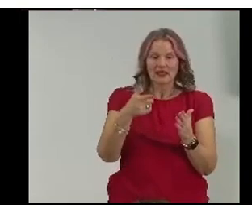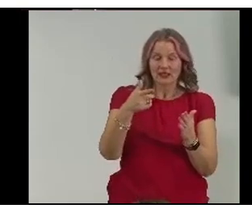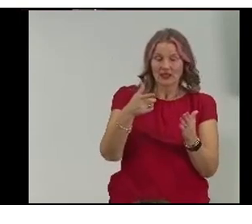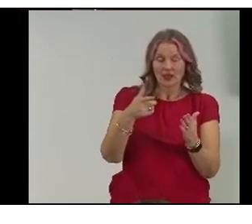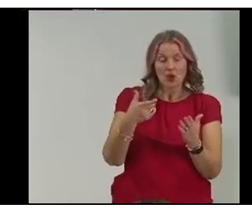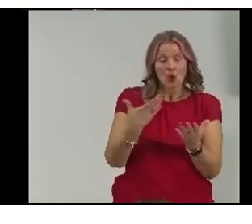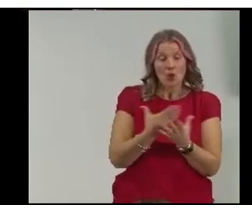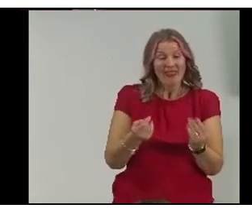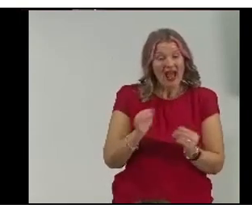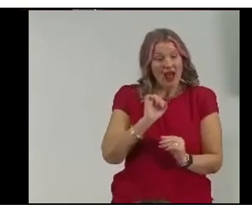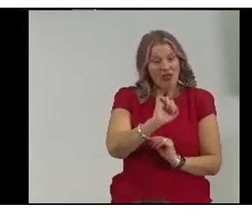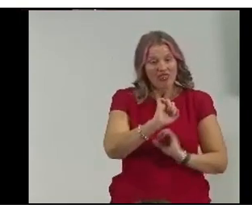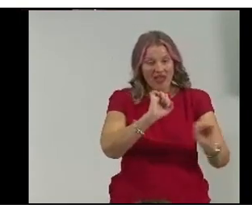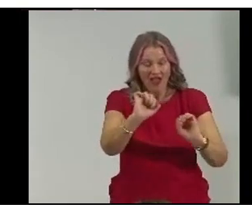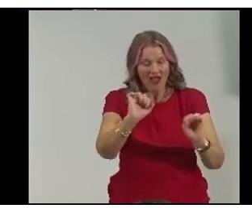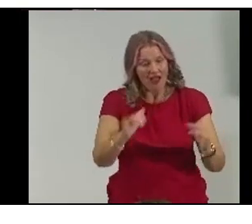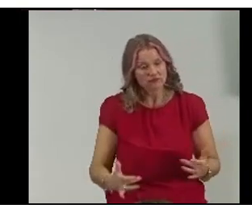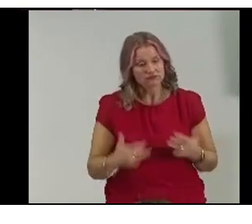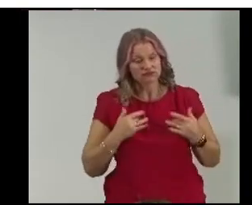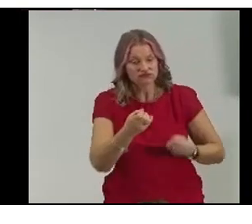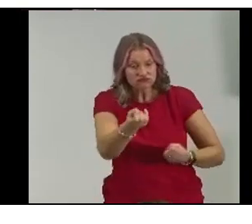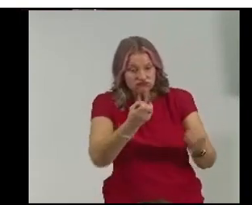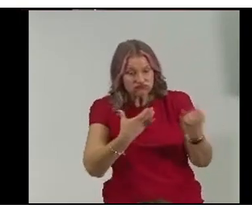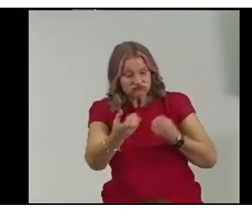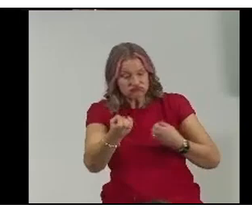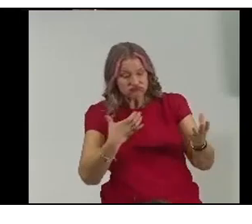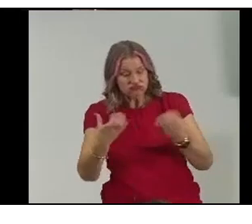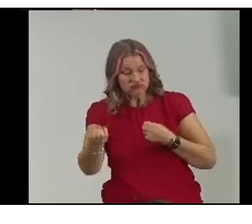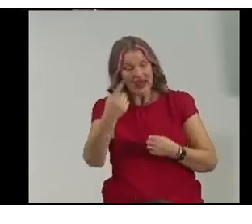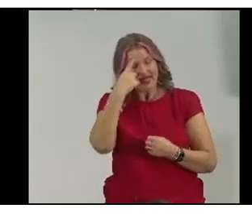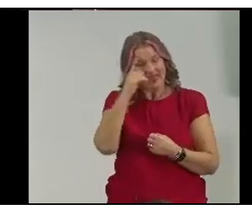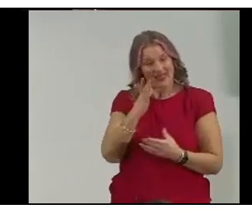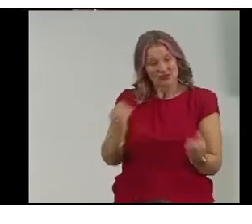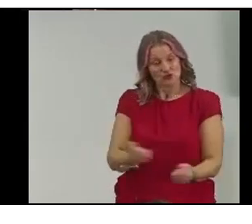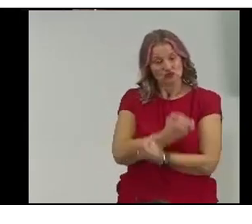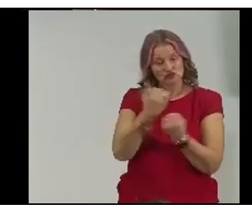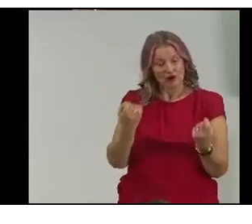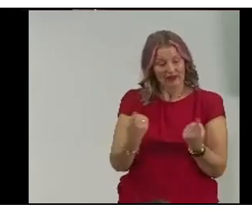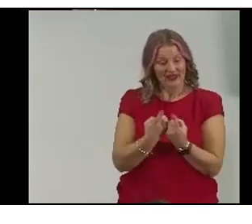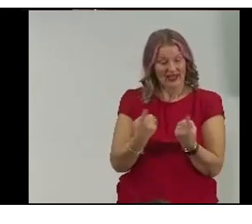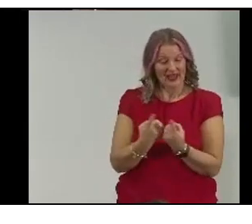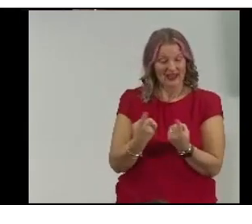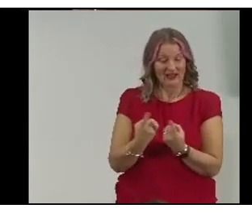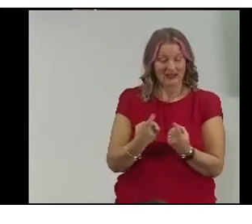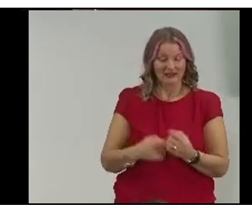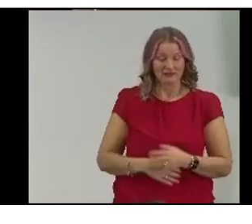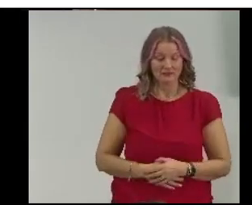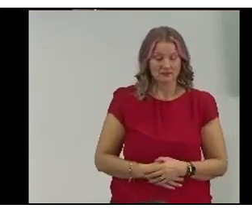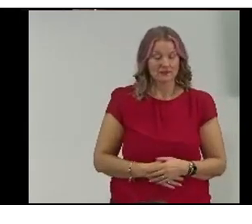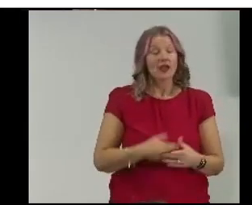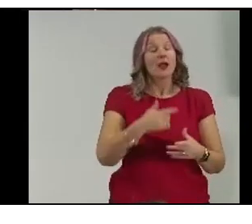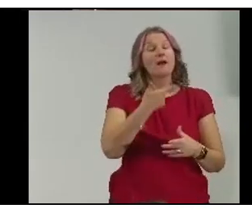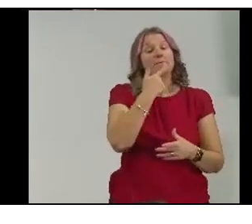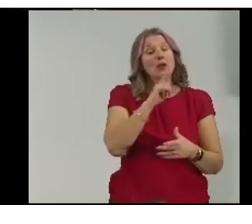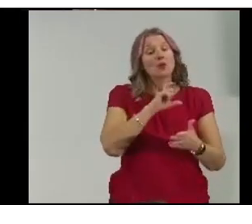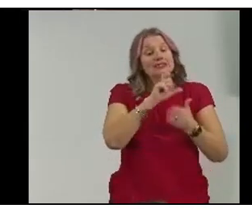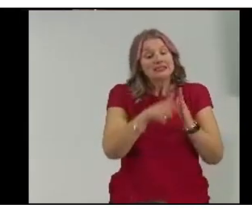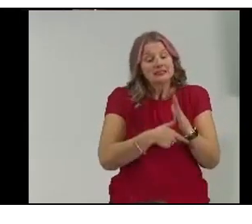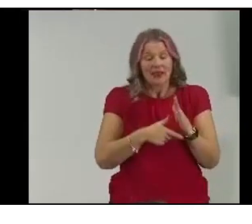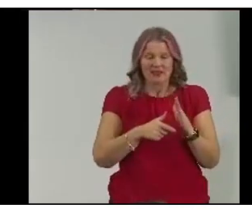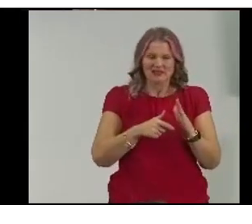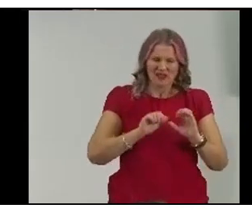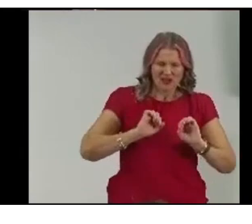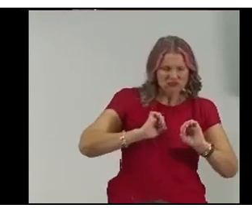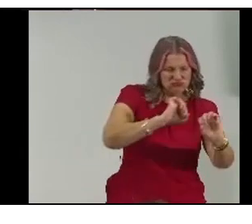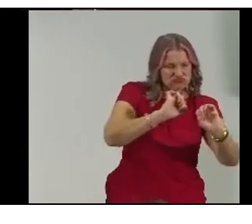So actually, I think that's the very strong point that, people with disability has got own talent that